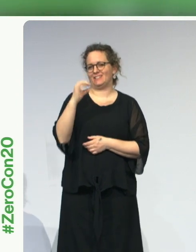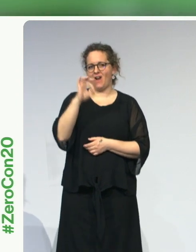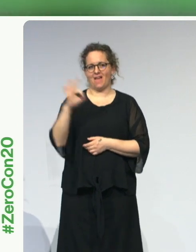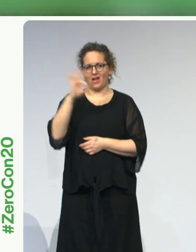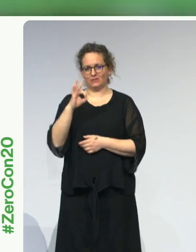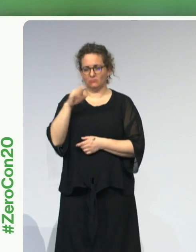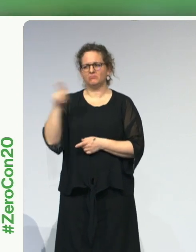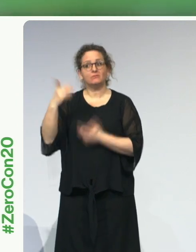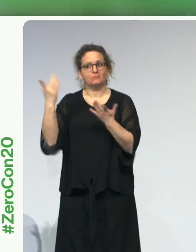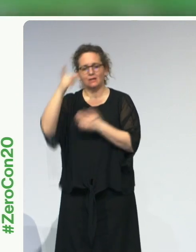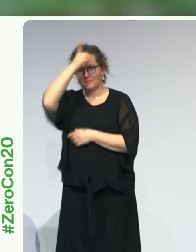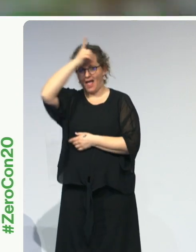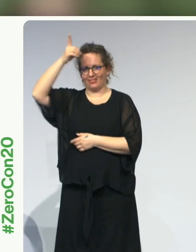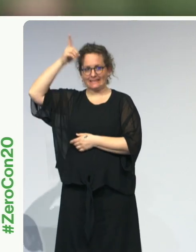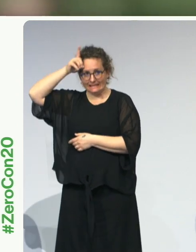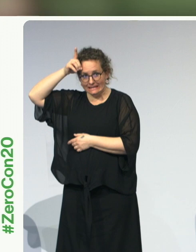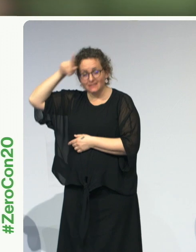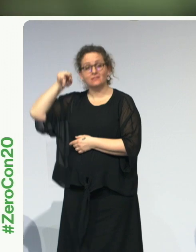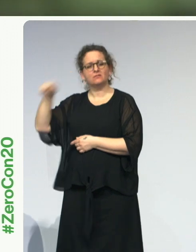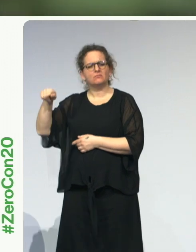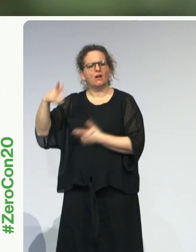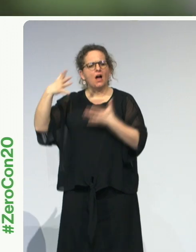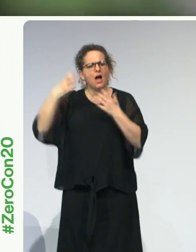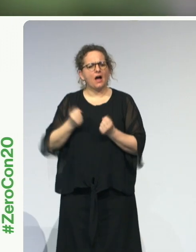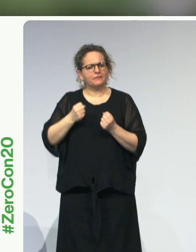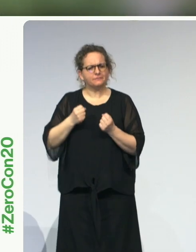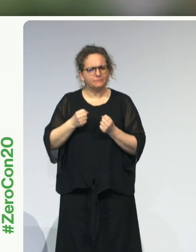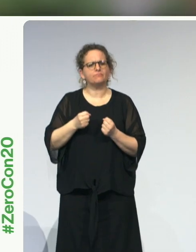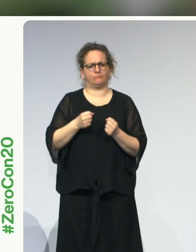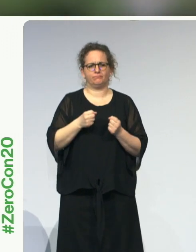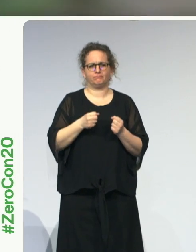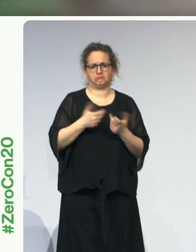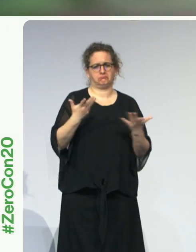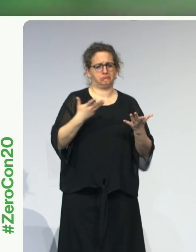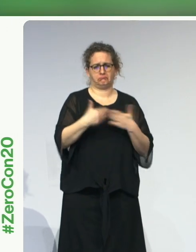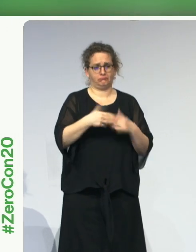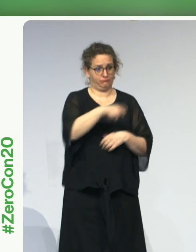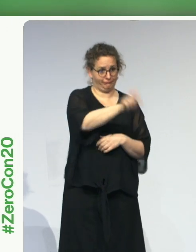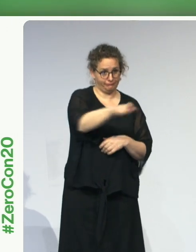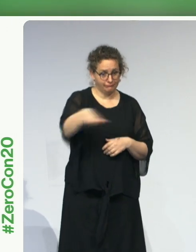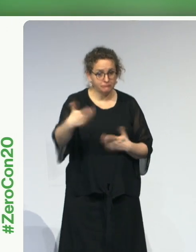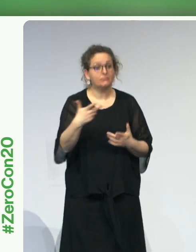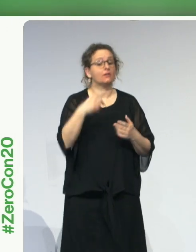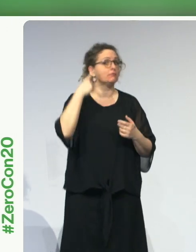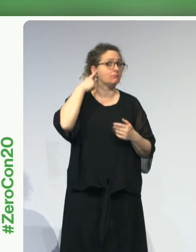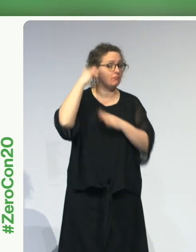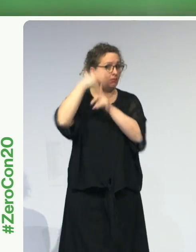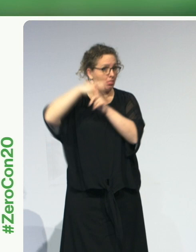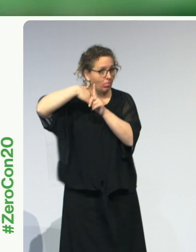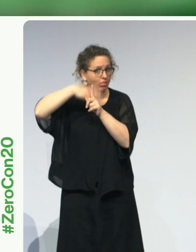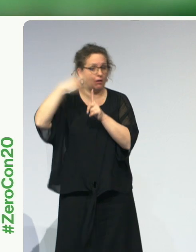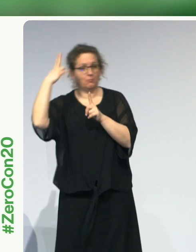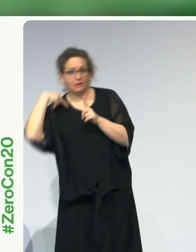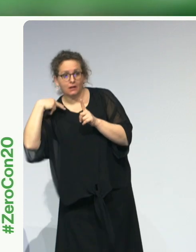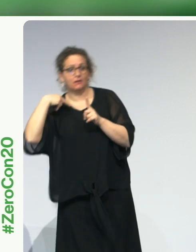inclusive education to students with and without hearing impairments, from early childhood to high school and through to